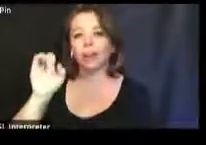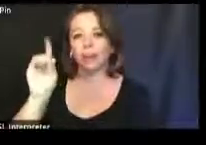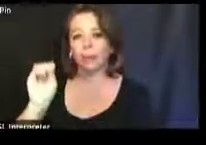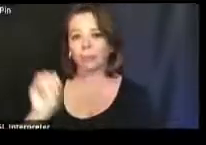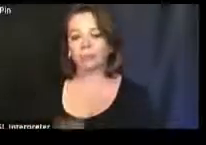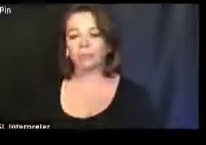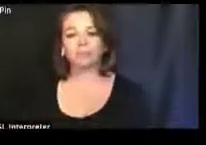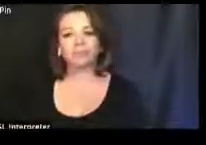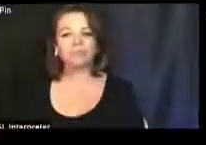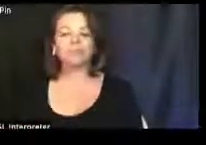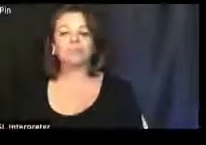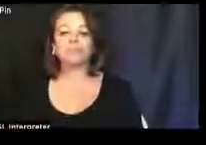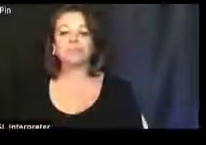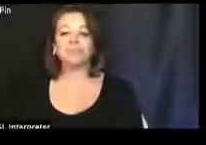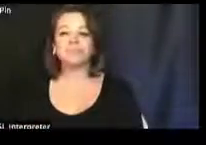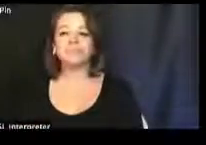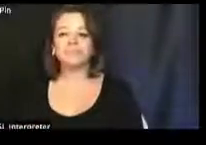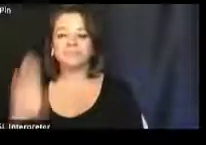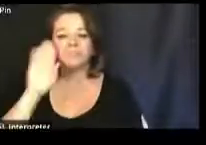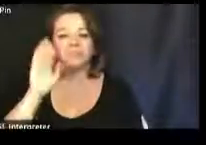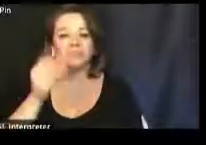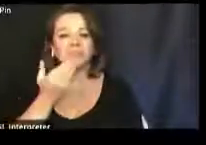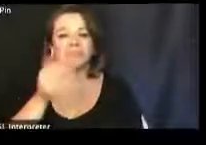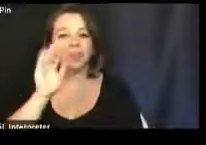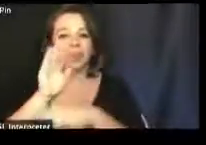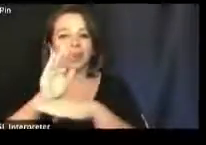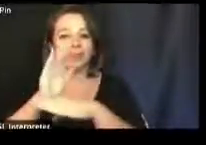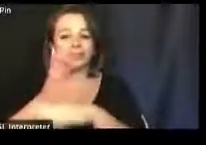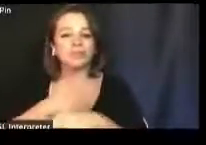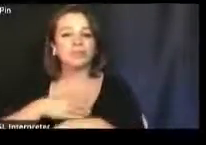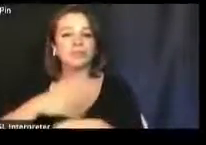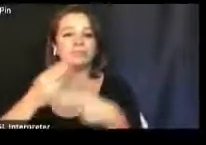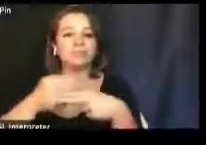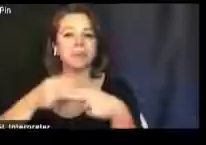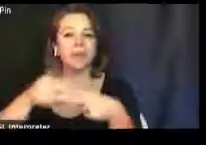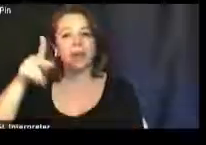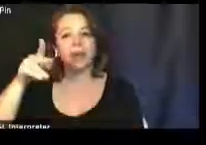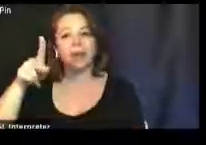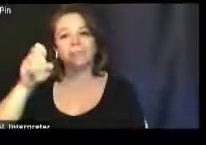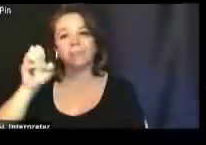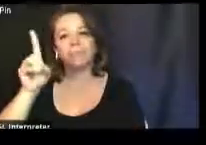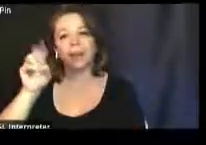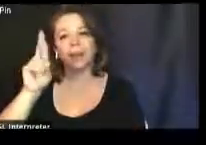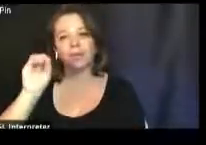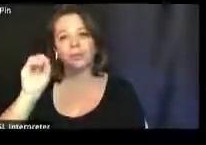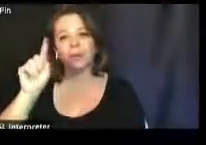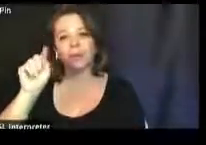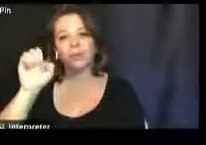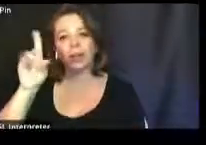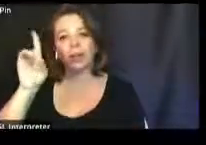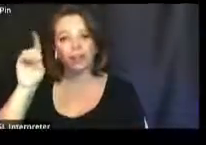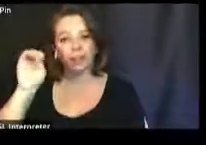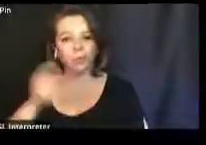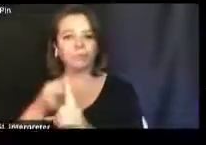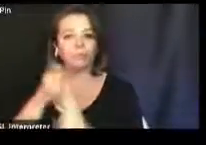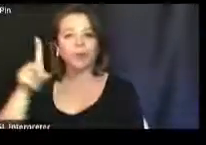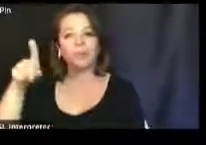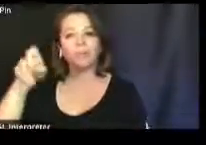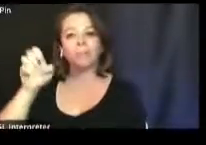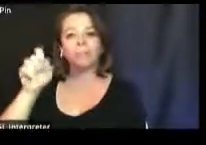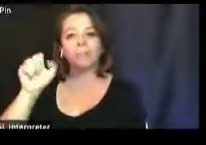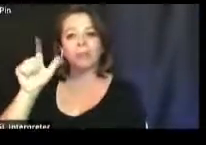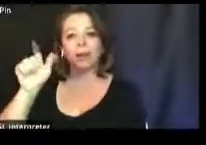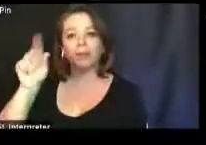Buenas tardes. Good afternoon. My name is Pedro Toledo, and I come to you from Petaluma, California in